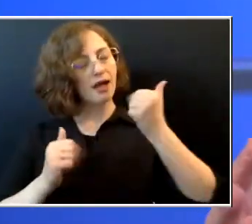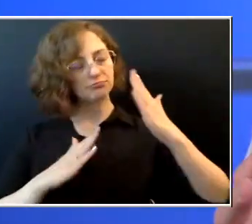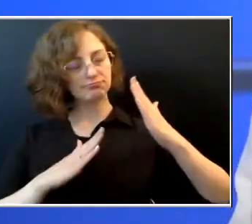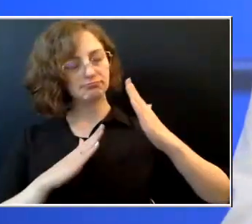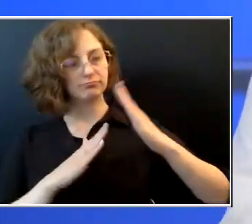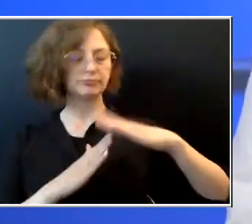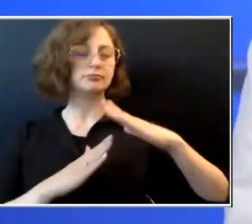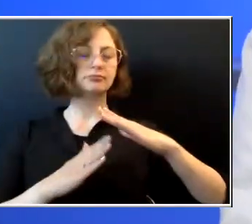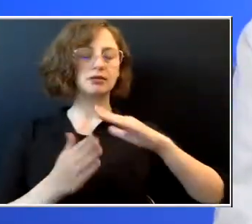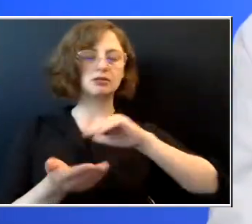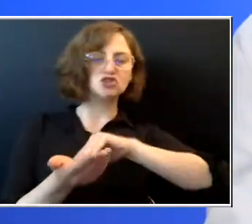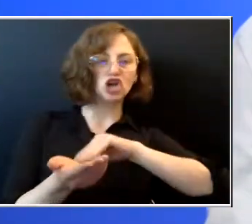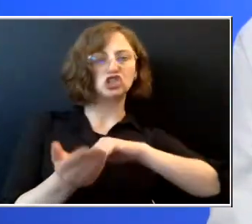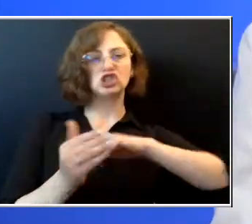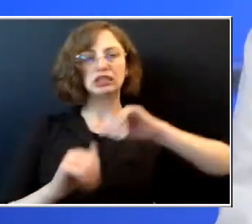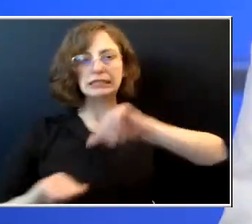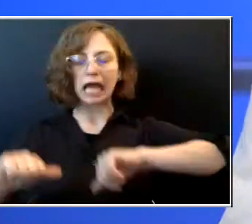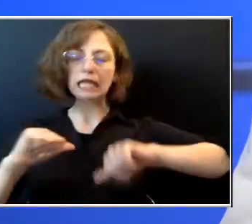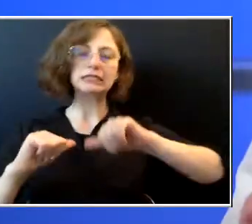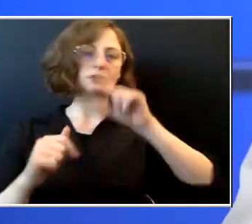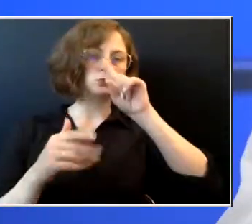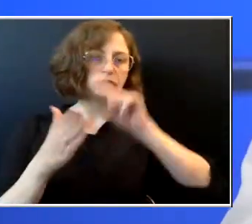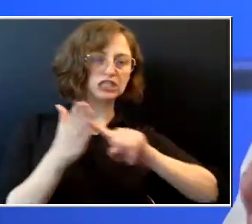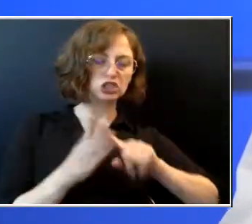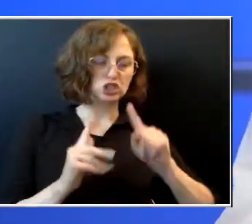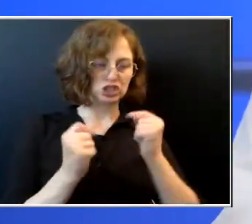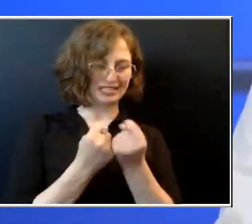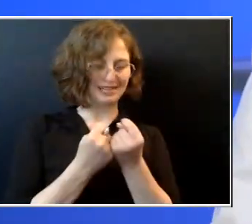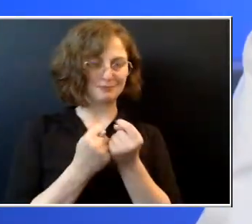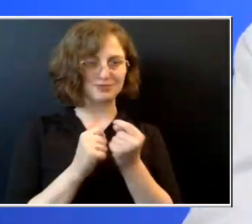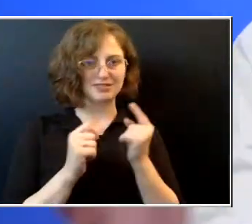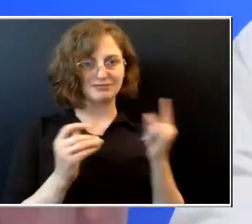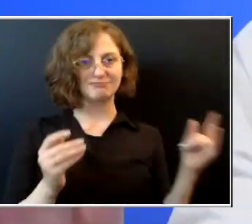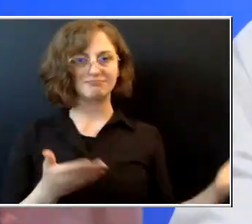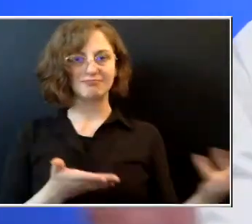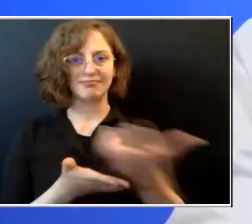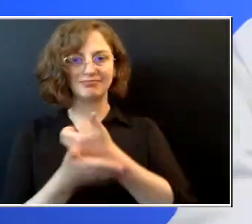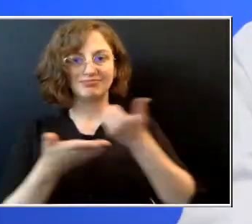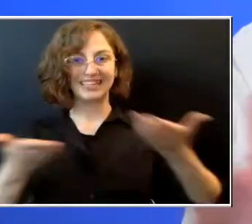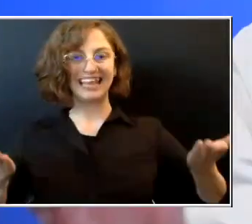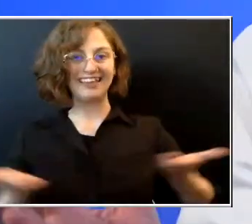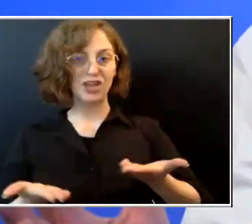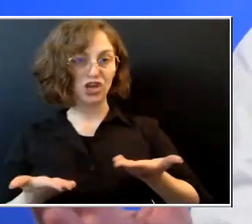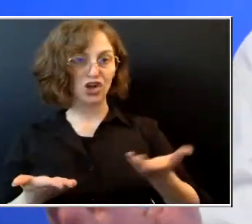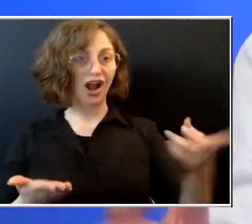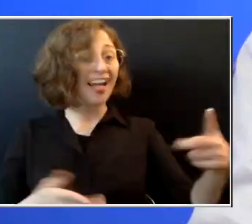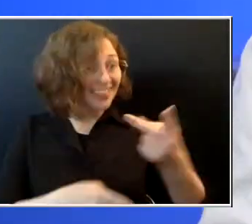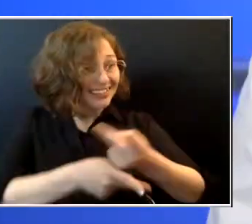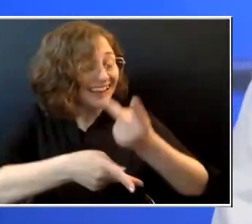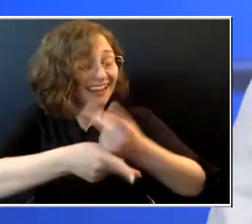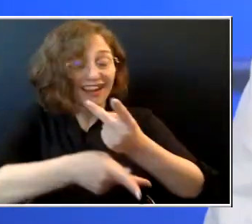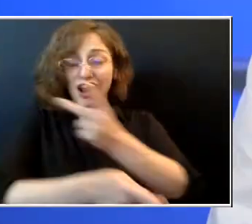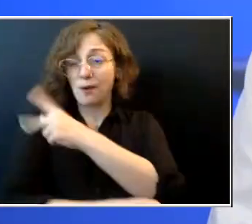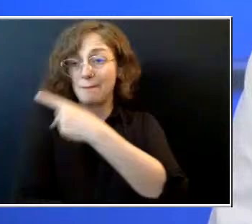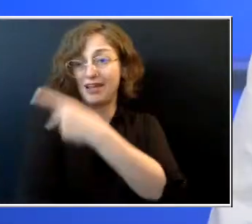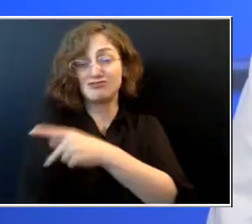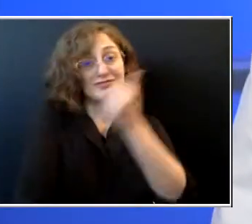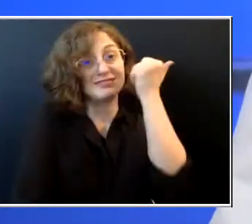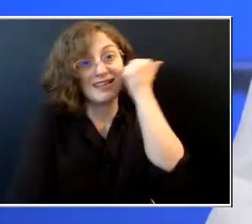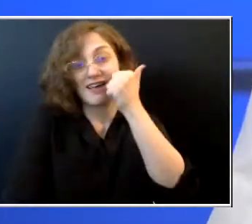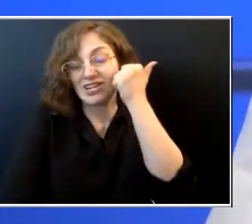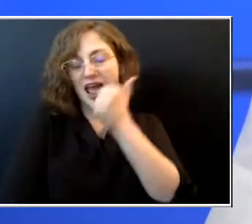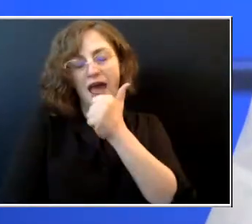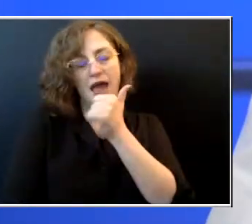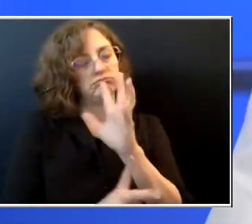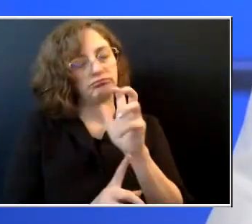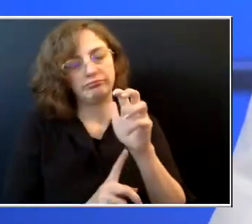into our community. And those physician scientists take care of patients every day and do an outstanding job. Number three is, we